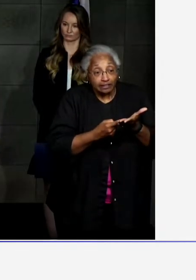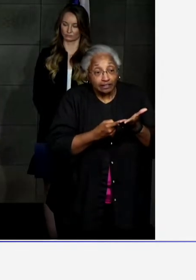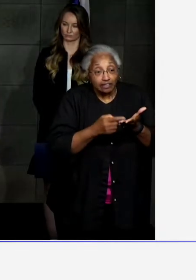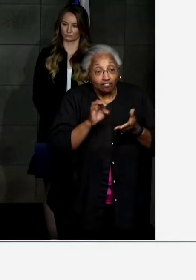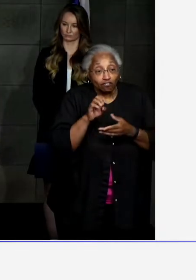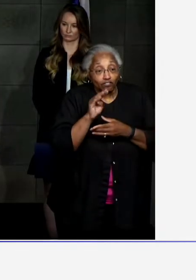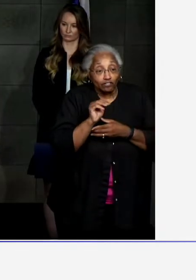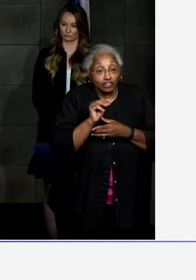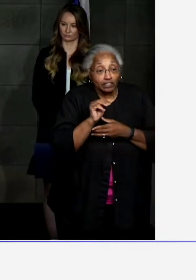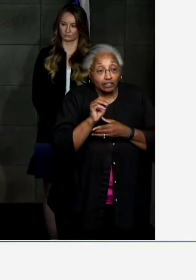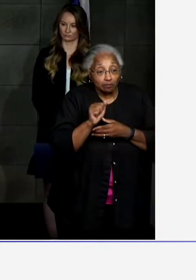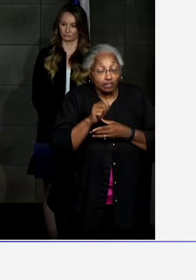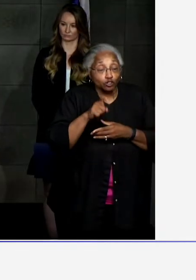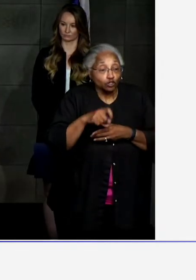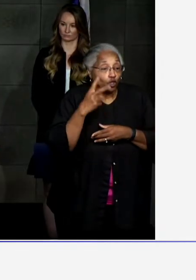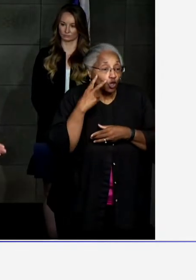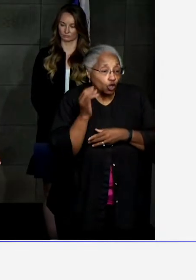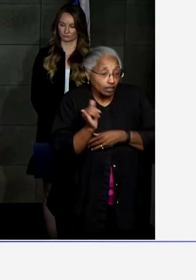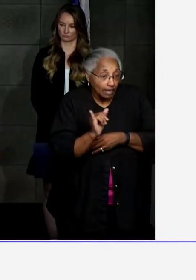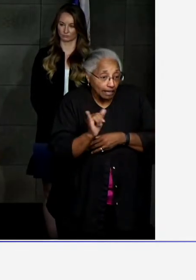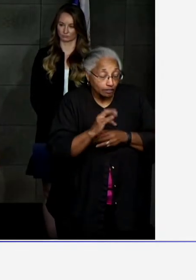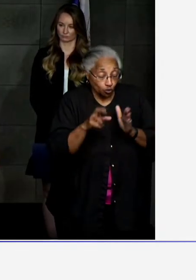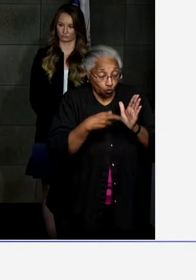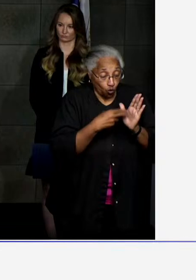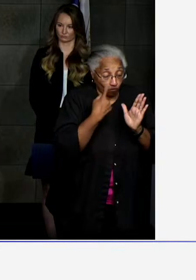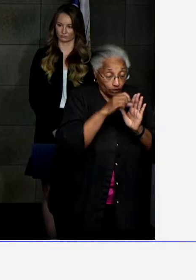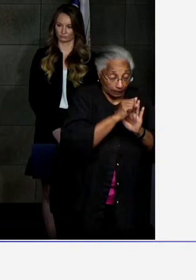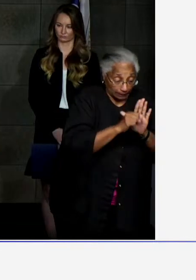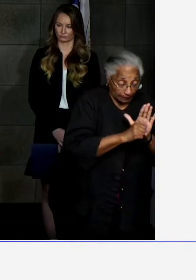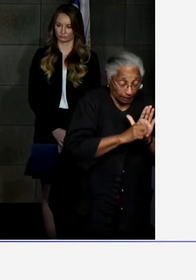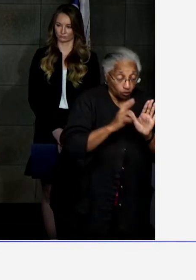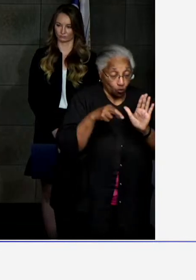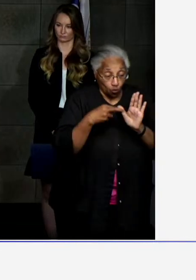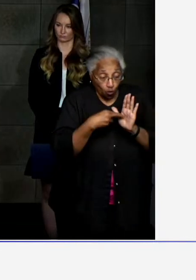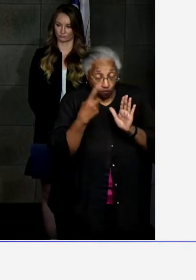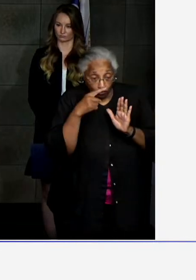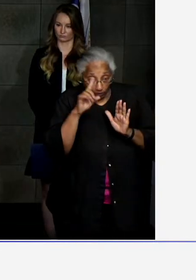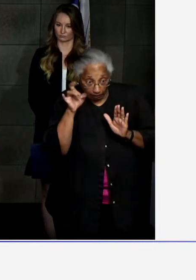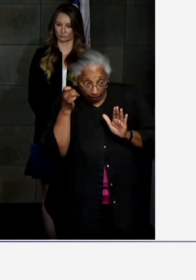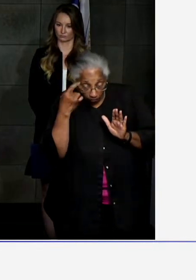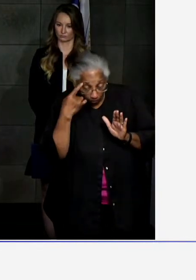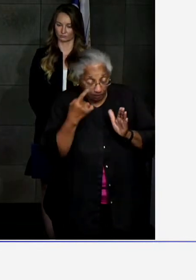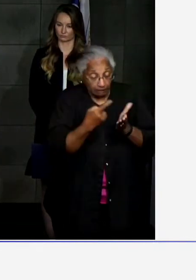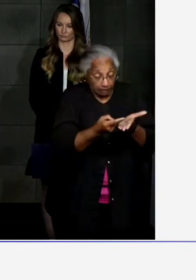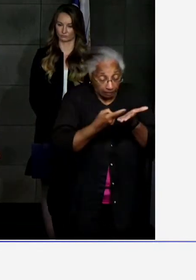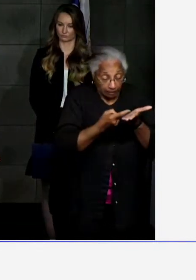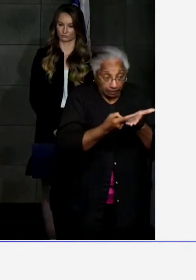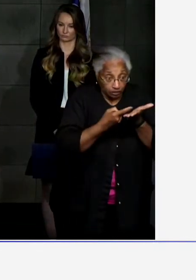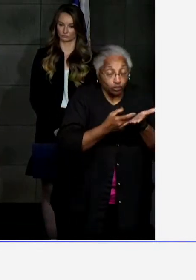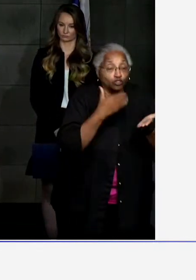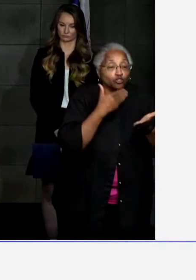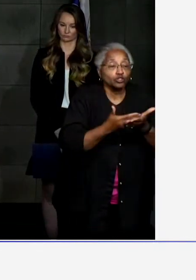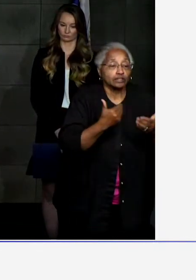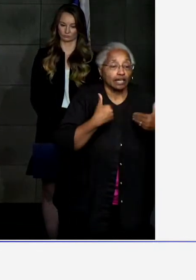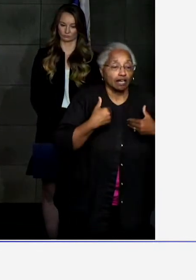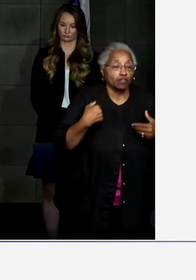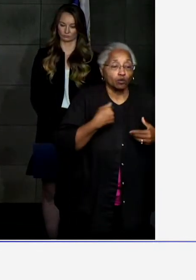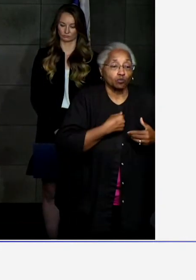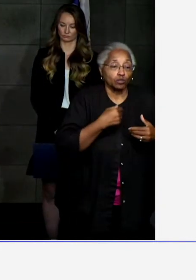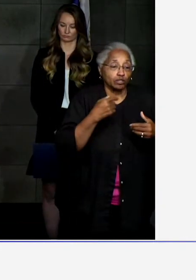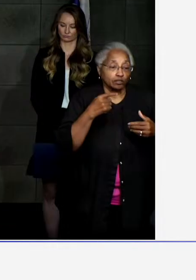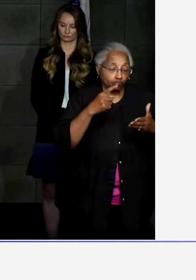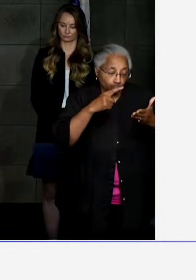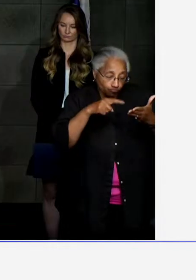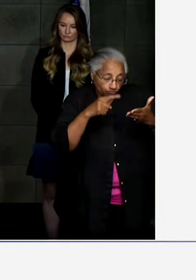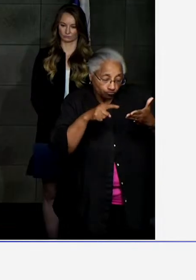our resources should go, the role for the state, the role for local governments, and conversations are good to have. And we will look at the recommendations. I'm a member